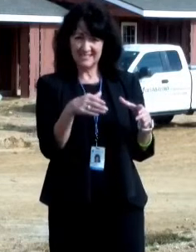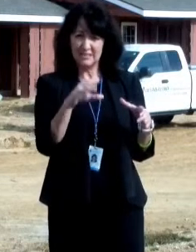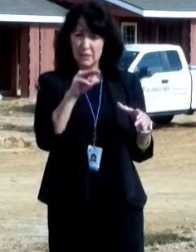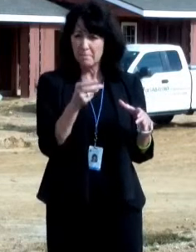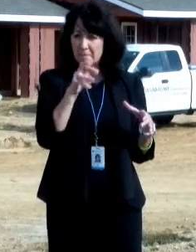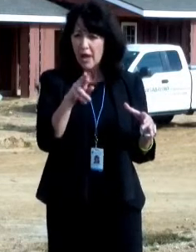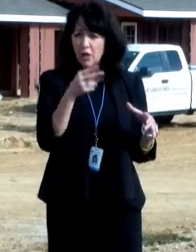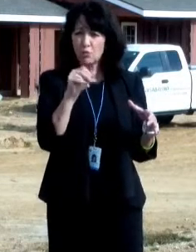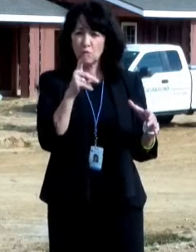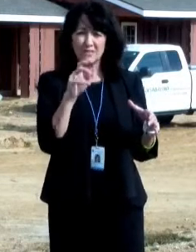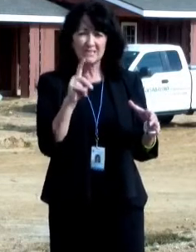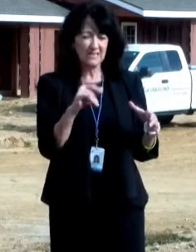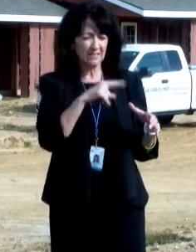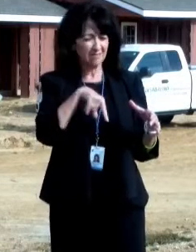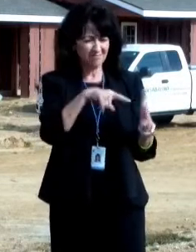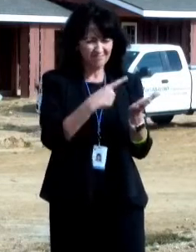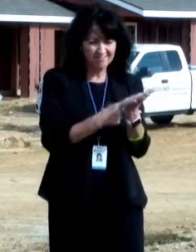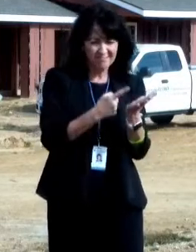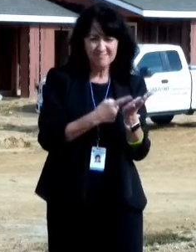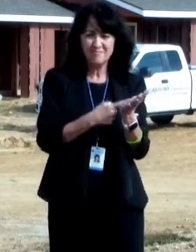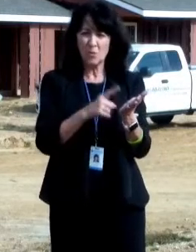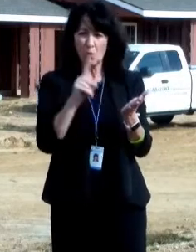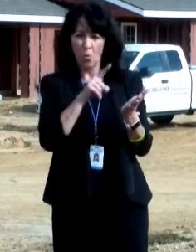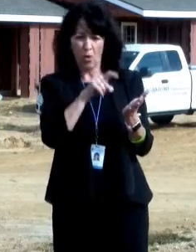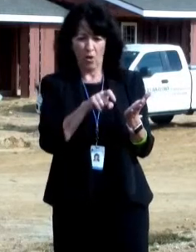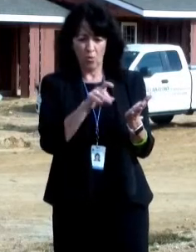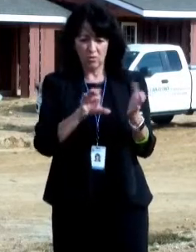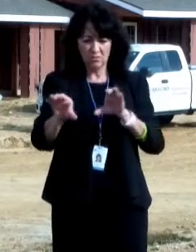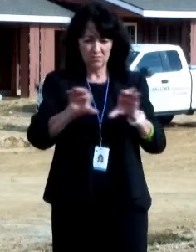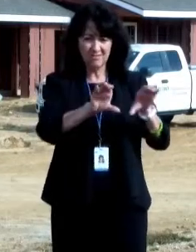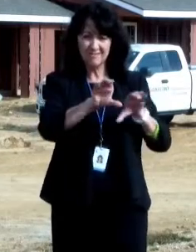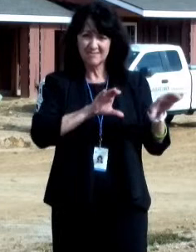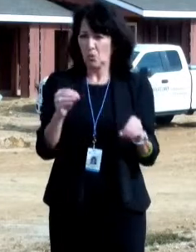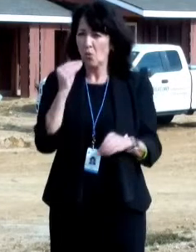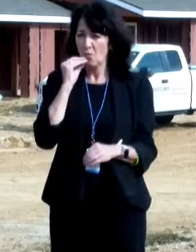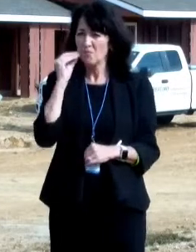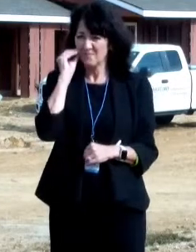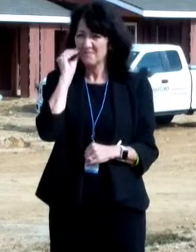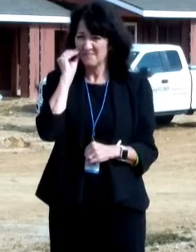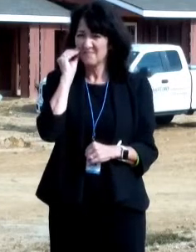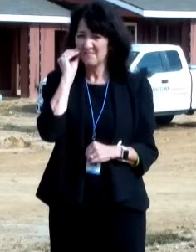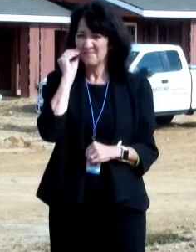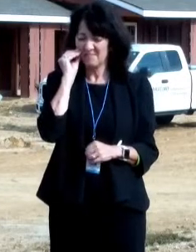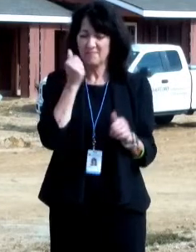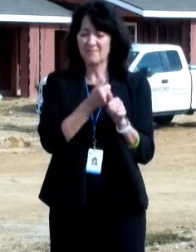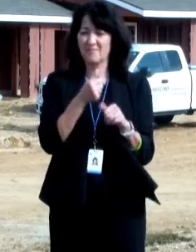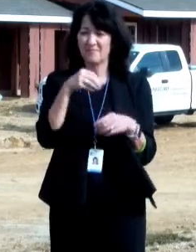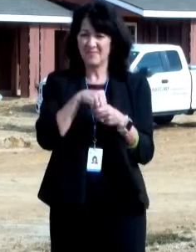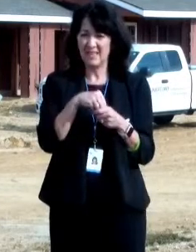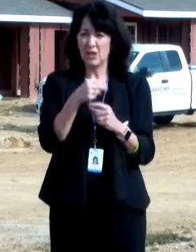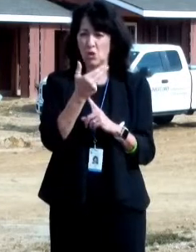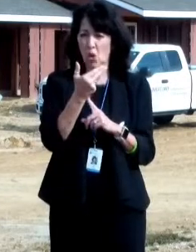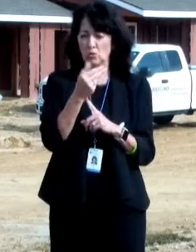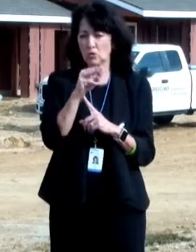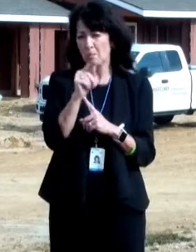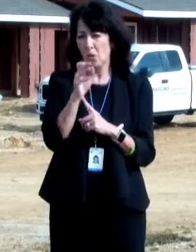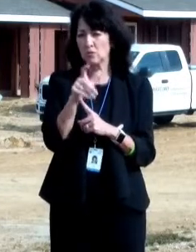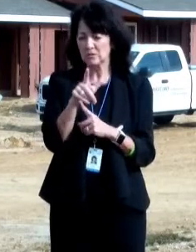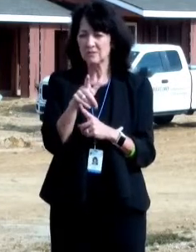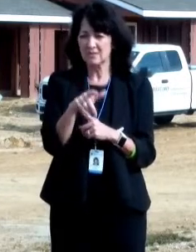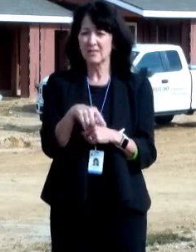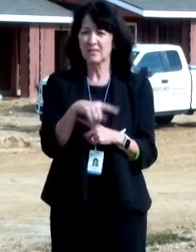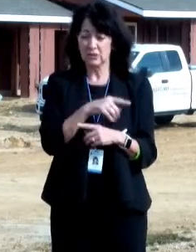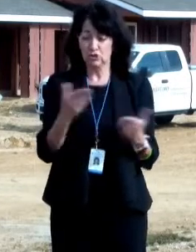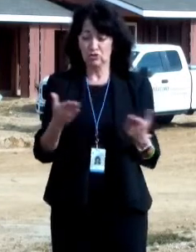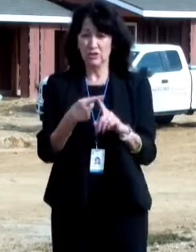and they sit and they delineate where they're going to put funds in the community, I know they're going to live in a hotel, motel. Miss Lorraine is here